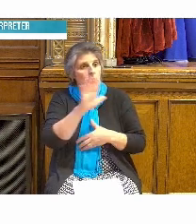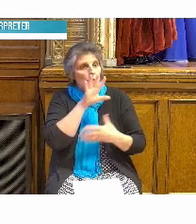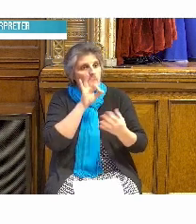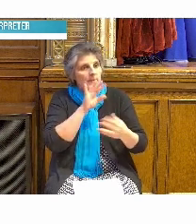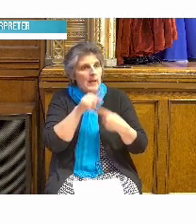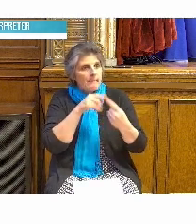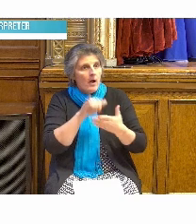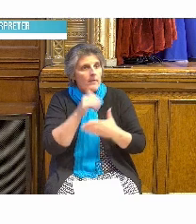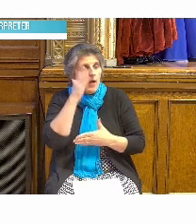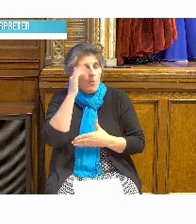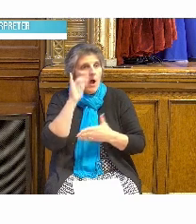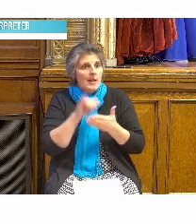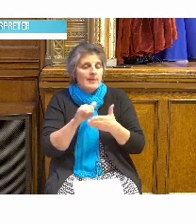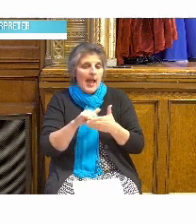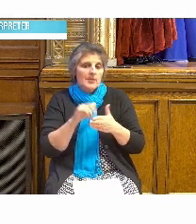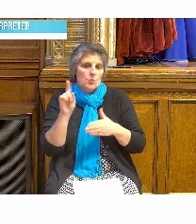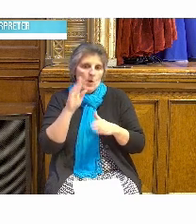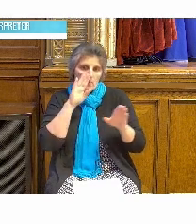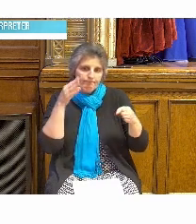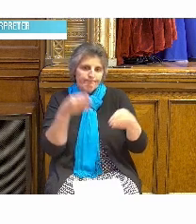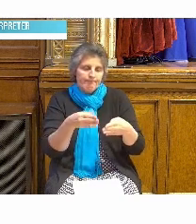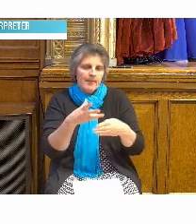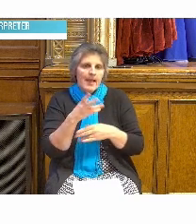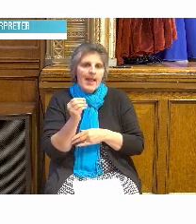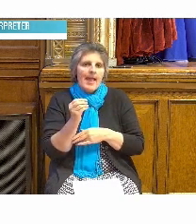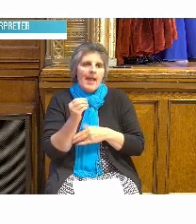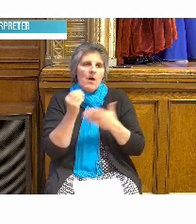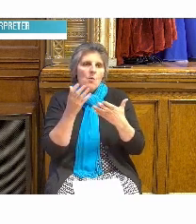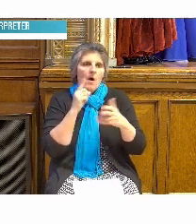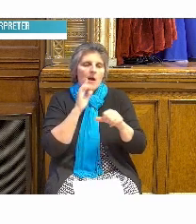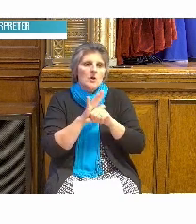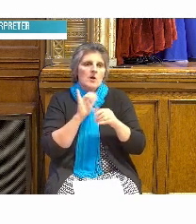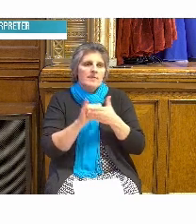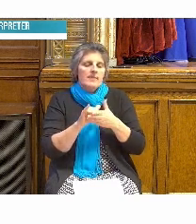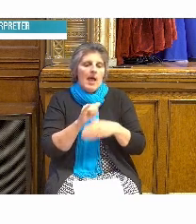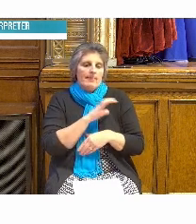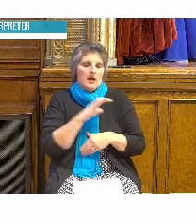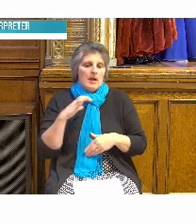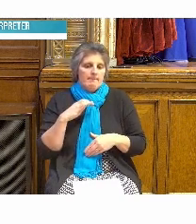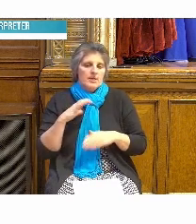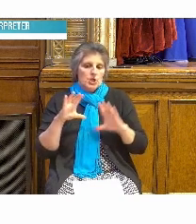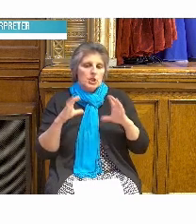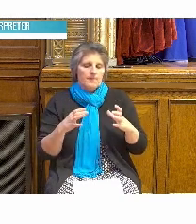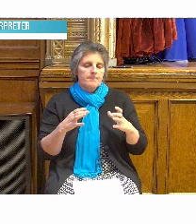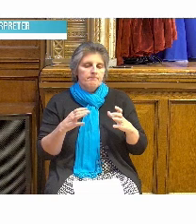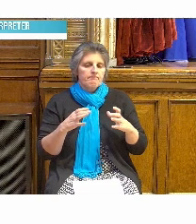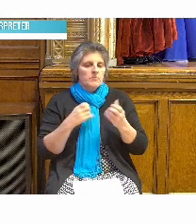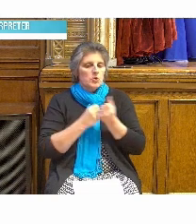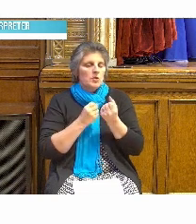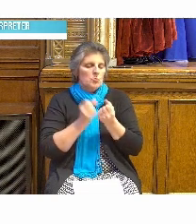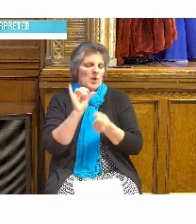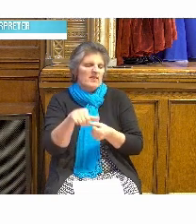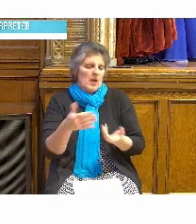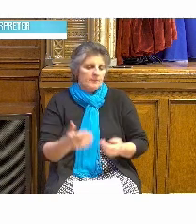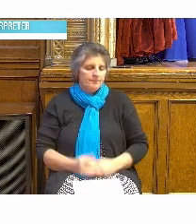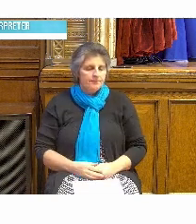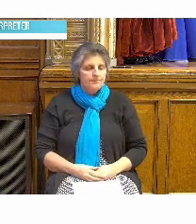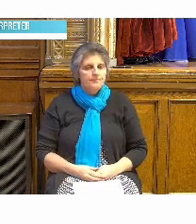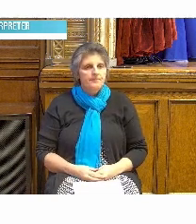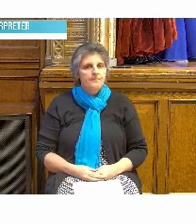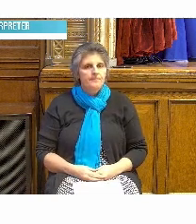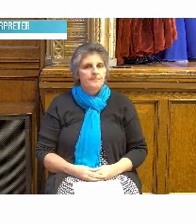on that because that's the direction we're thinking of, and wanted to make sure that the commission was in support of that.